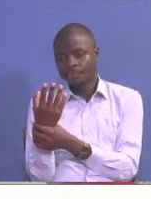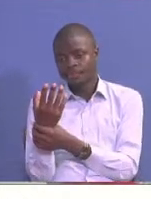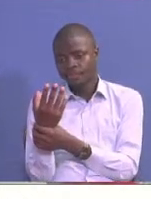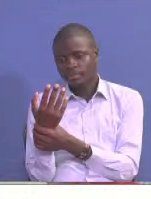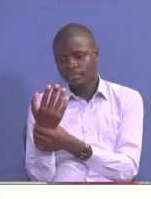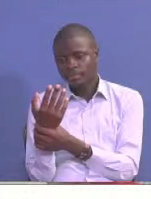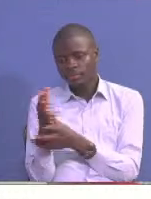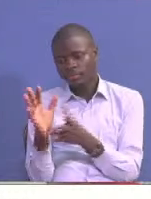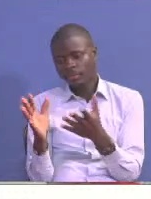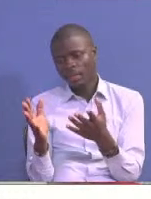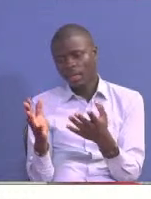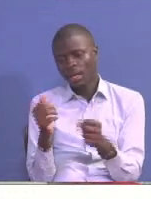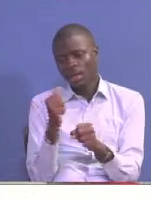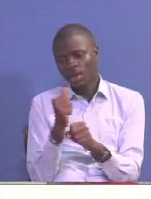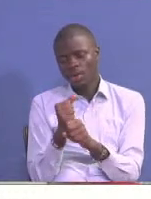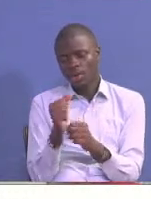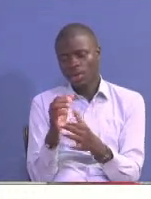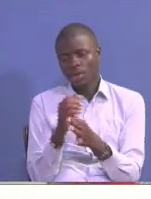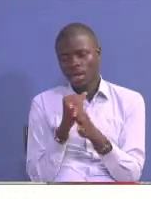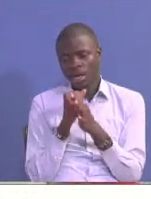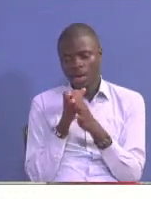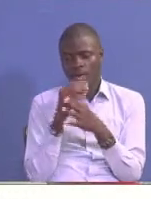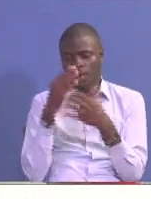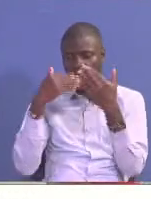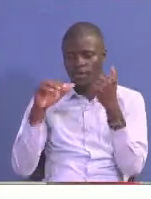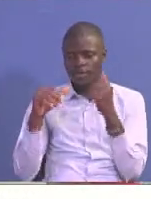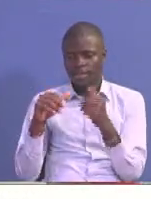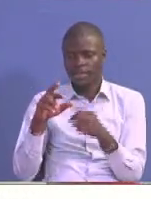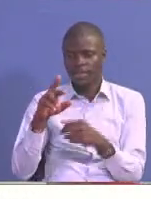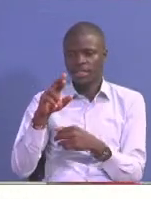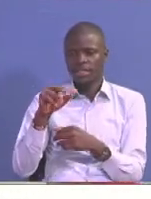How do our universities rank regionally and globally?